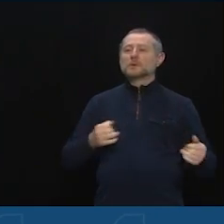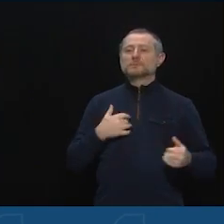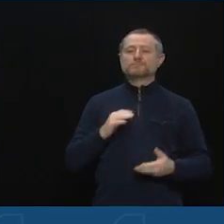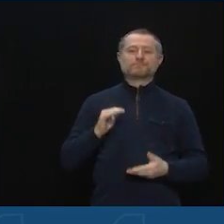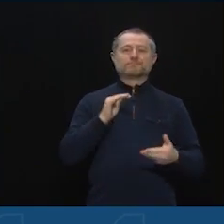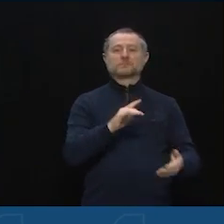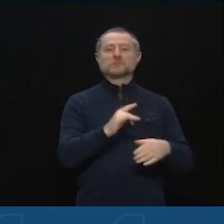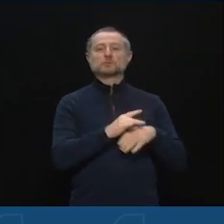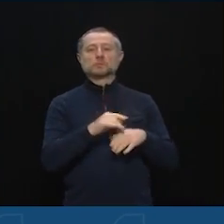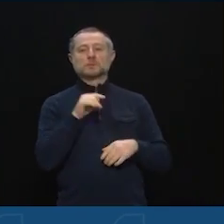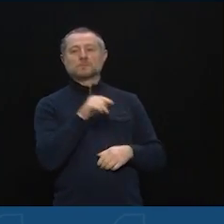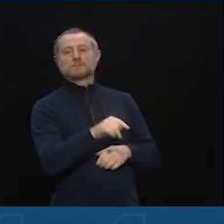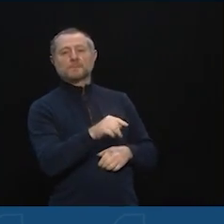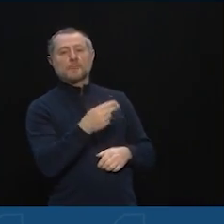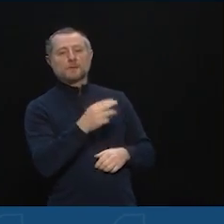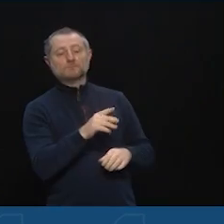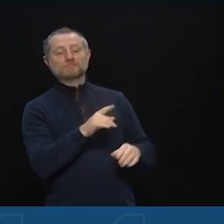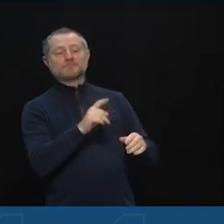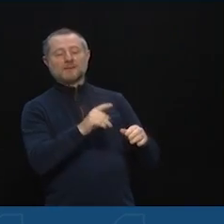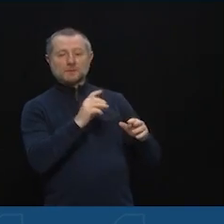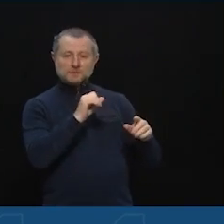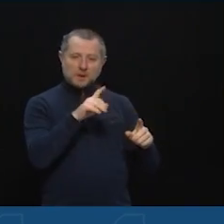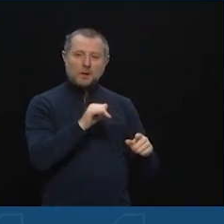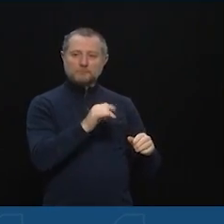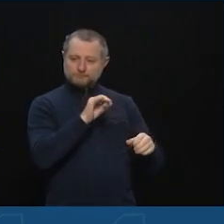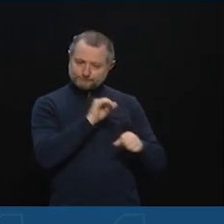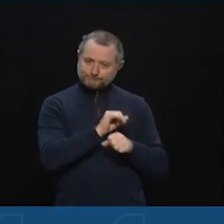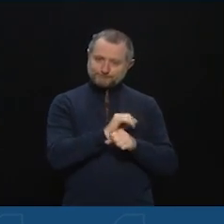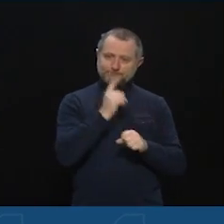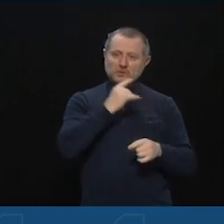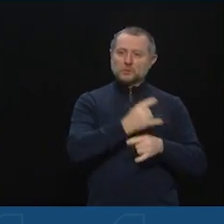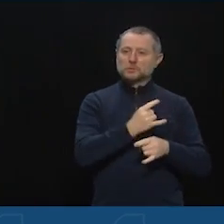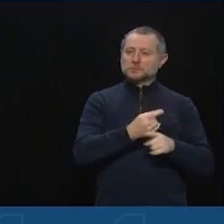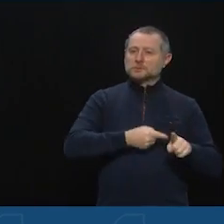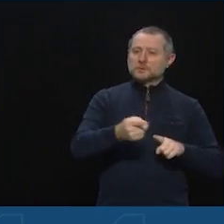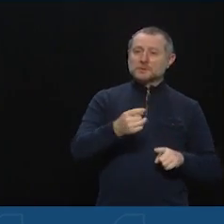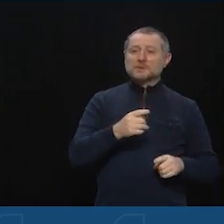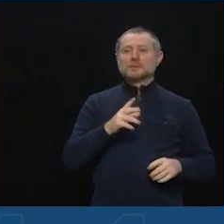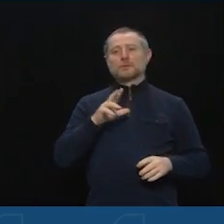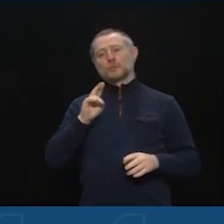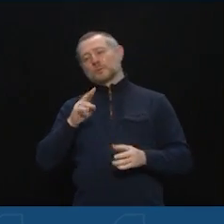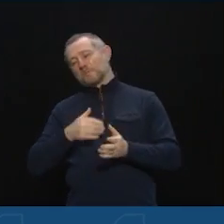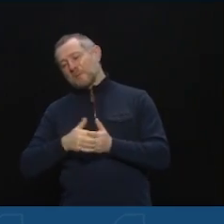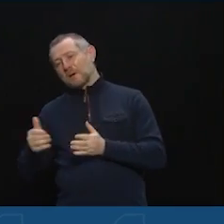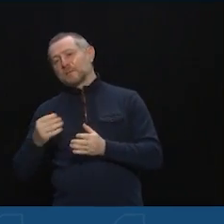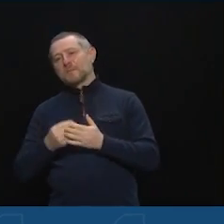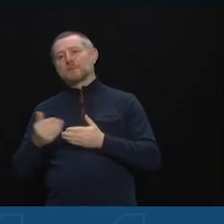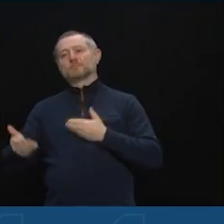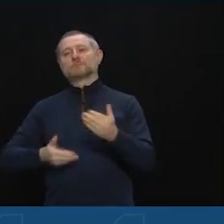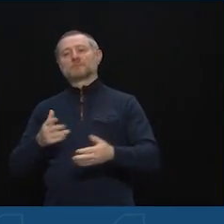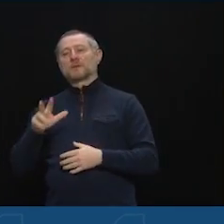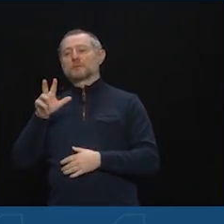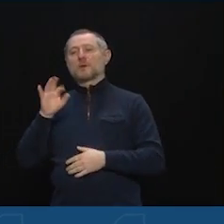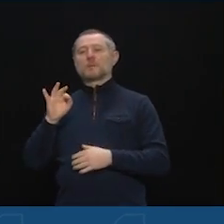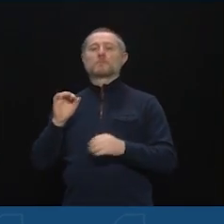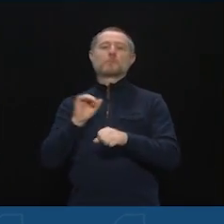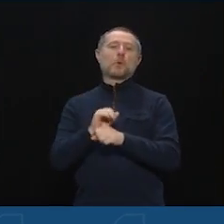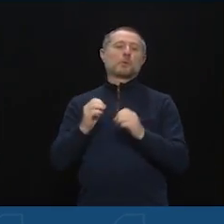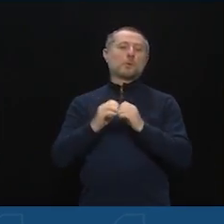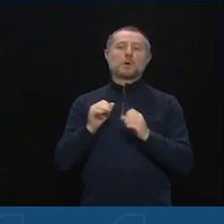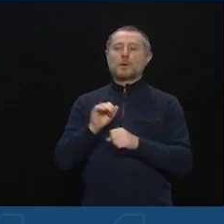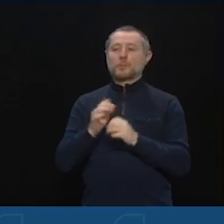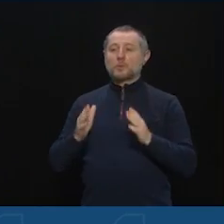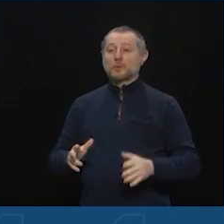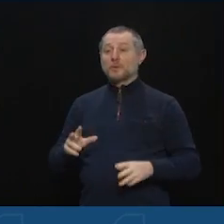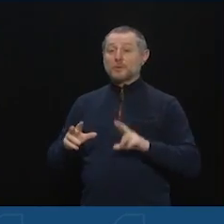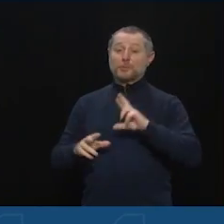for, did not have, and that means we're allocating $2 million to hire 39 more employees and 30 people dedicated exclusively